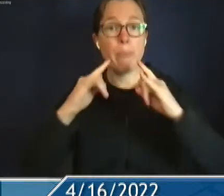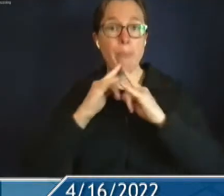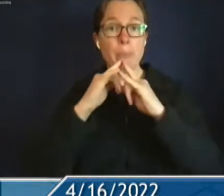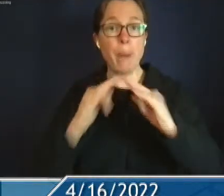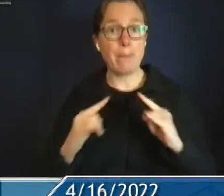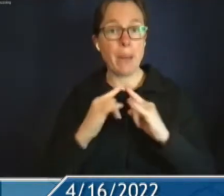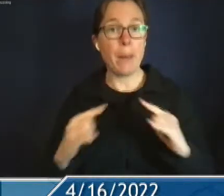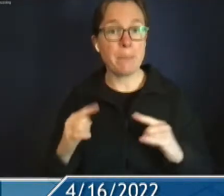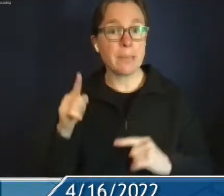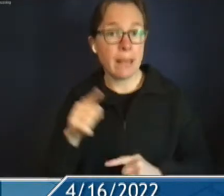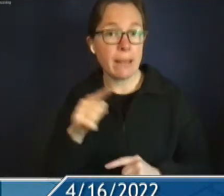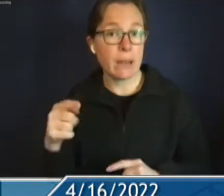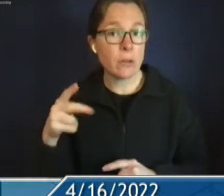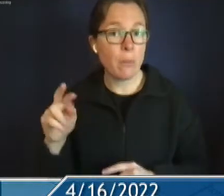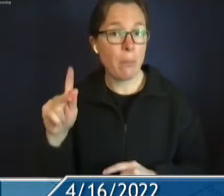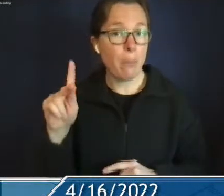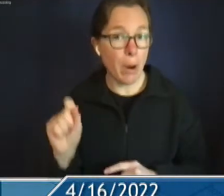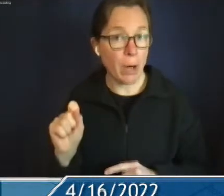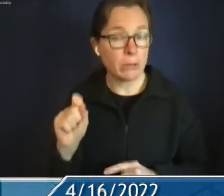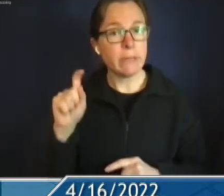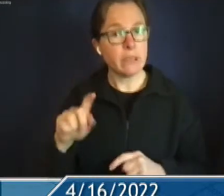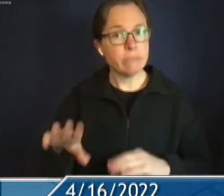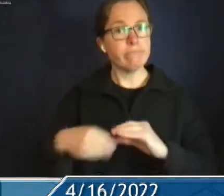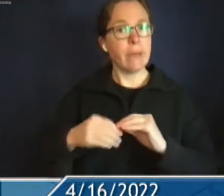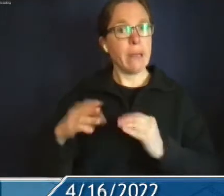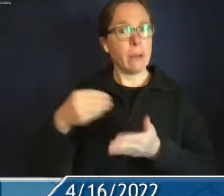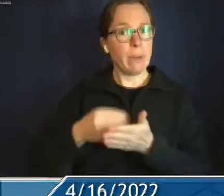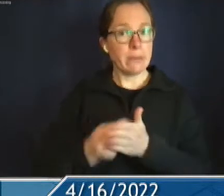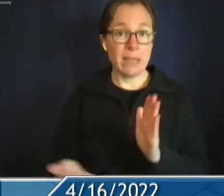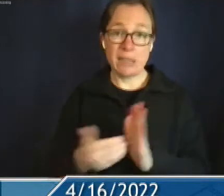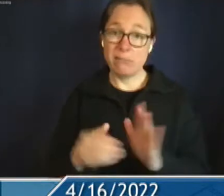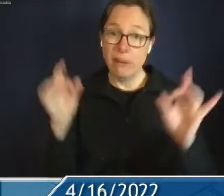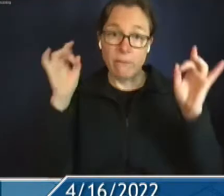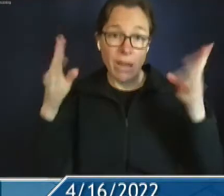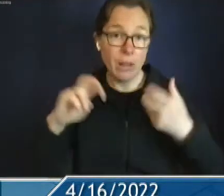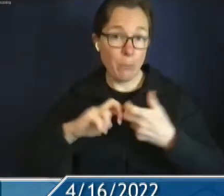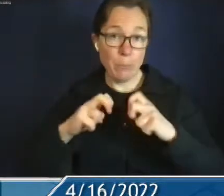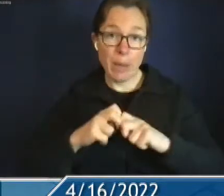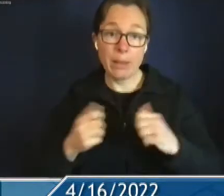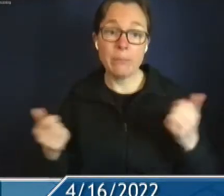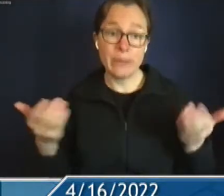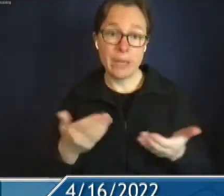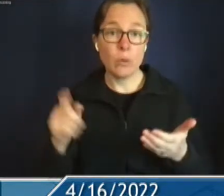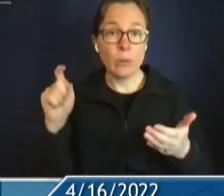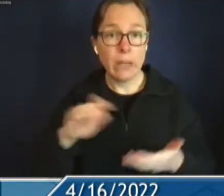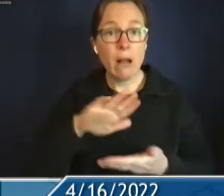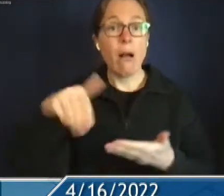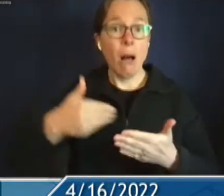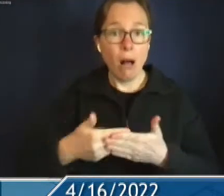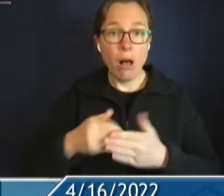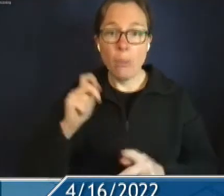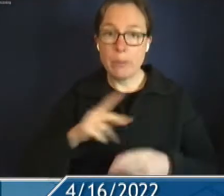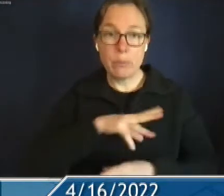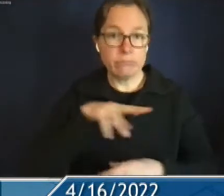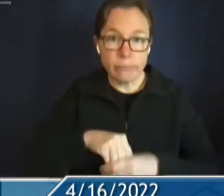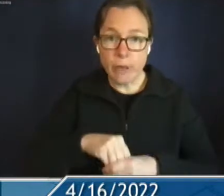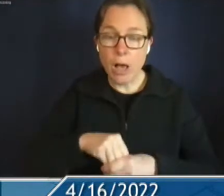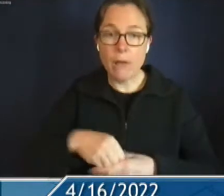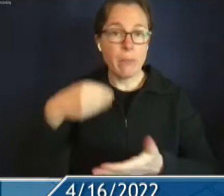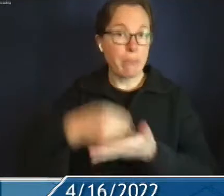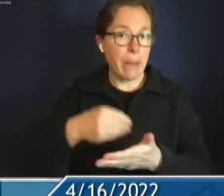be restored as well. We got a violent problem here in Portland, Oregon, and we need all hands on deck, all finances on